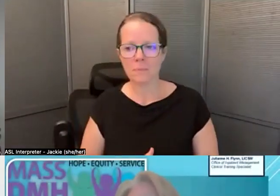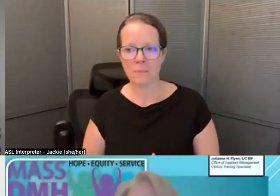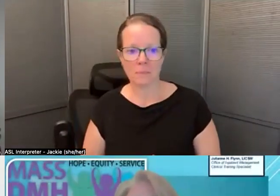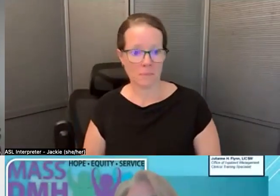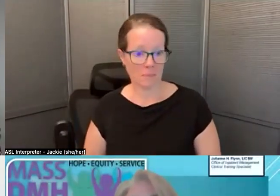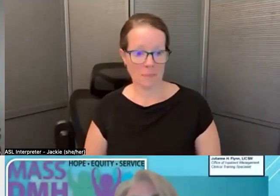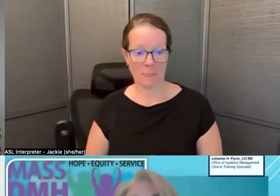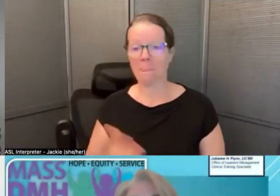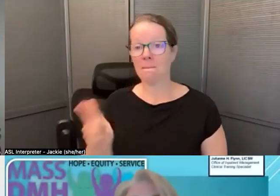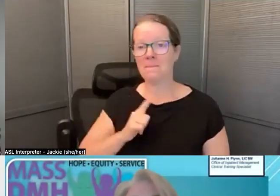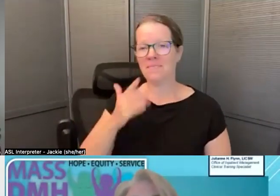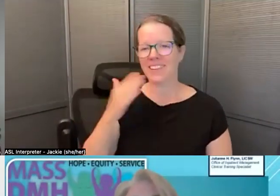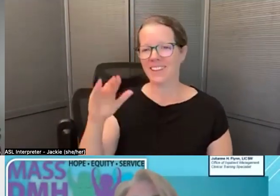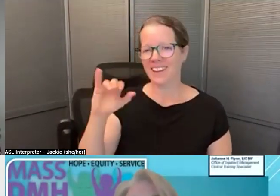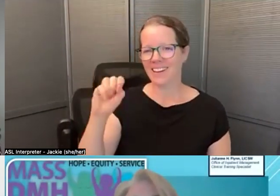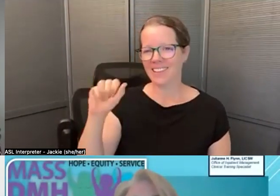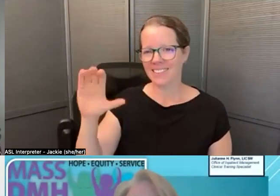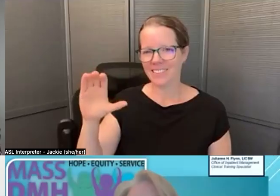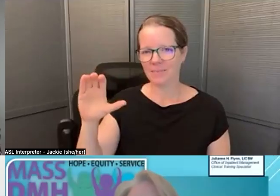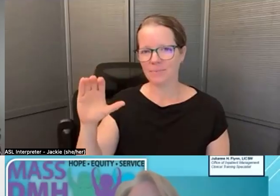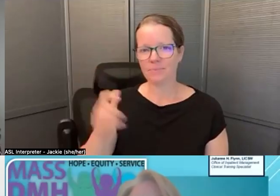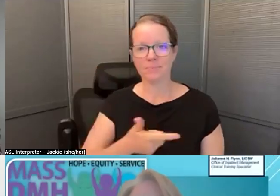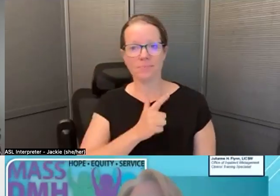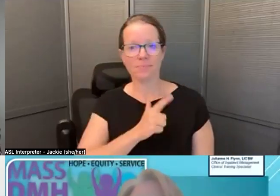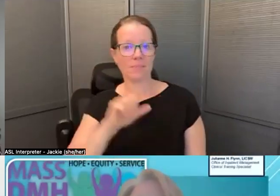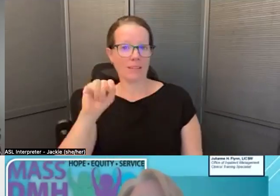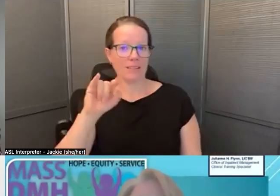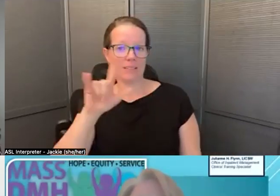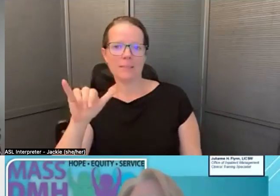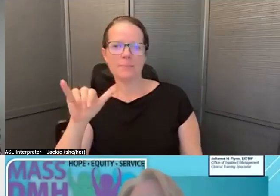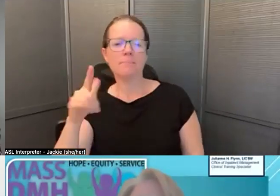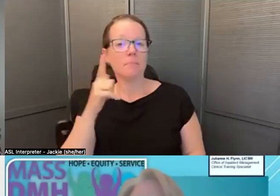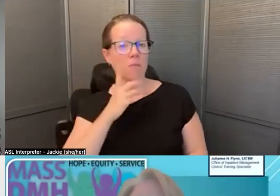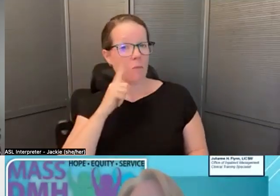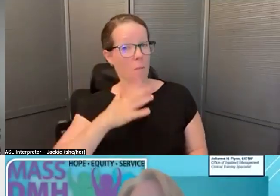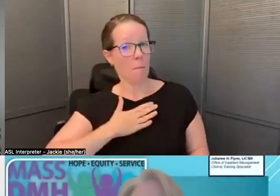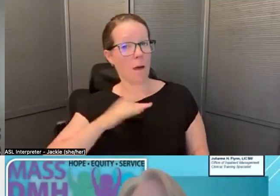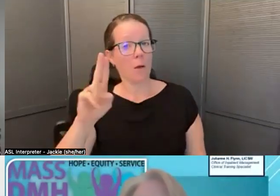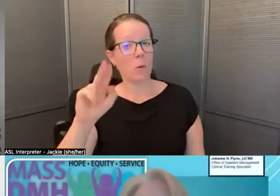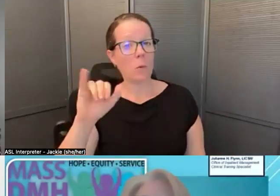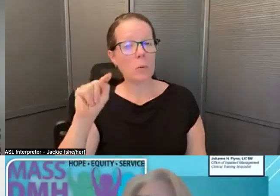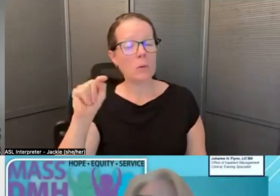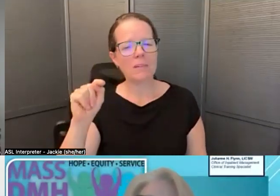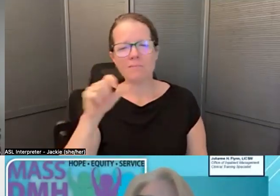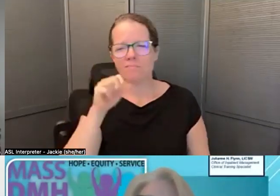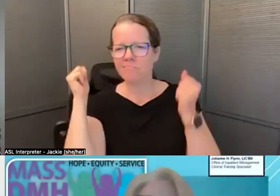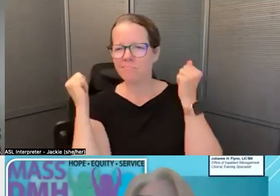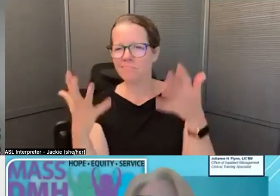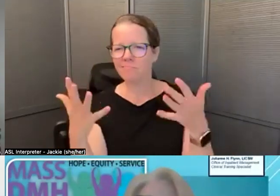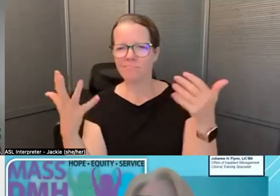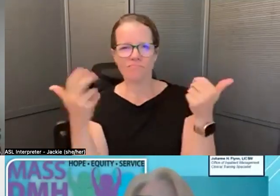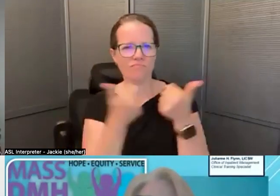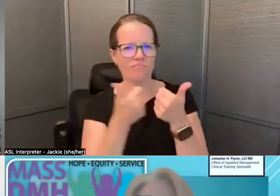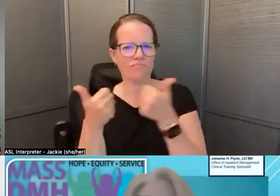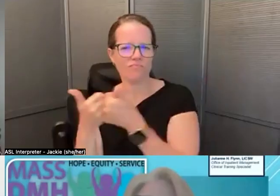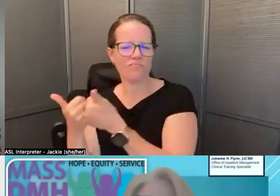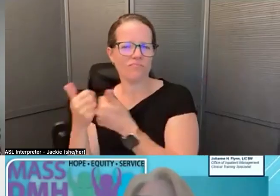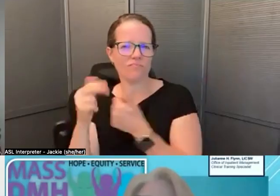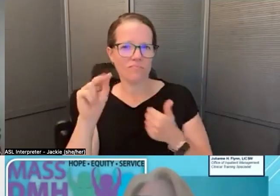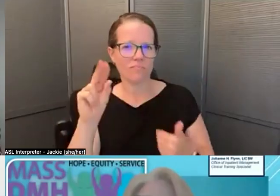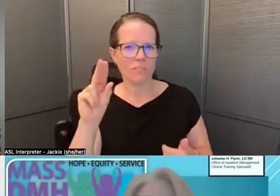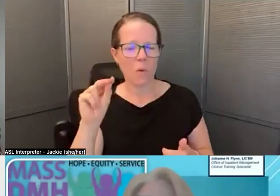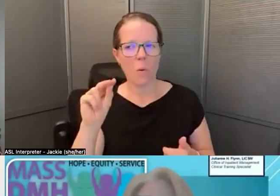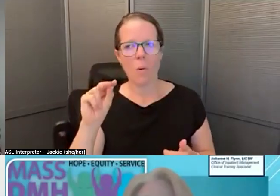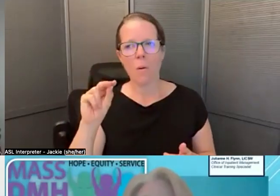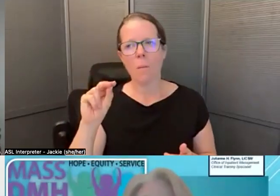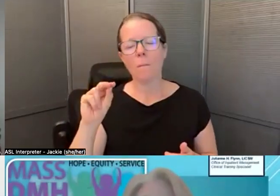So for my unit, I didn't run into too many challenges, but it was the training offered was very